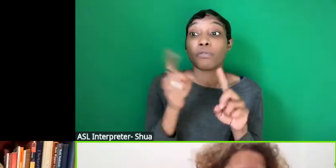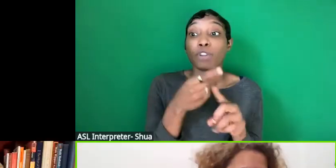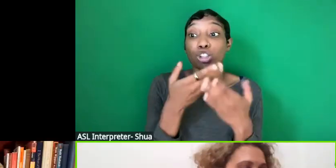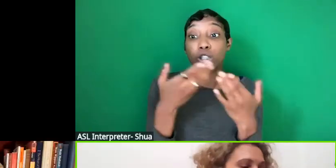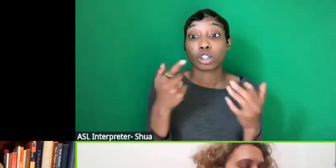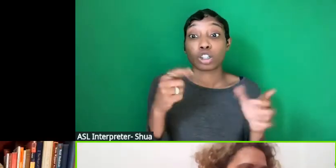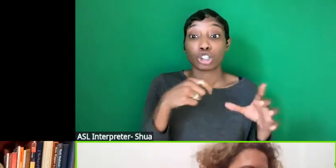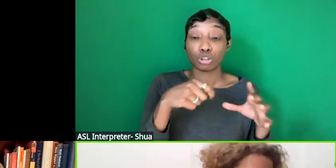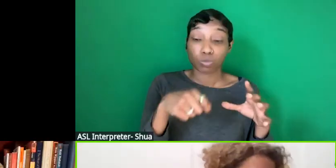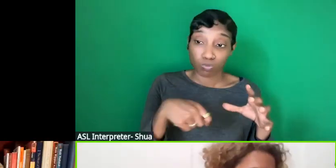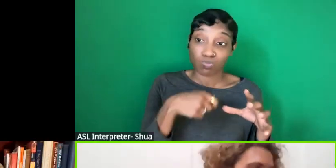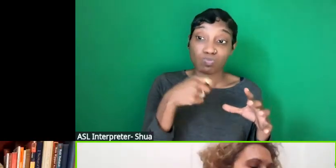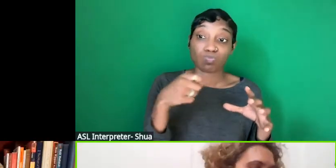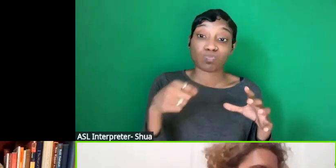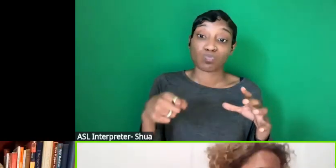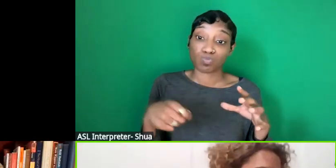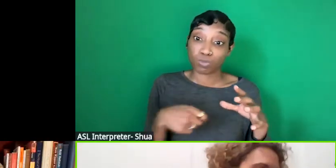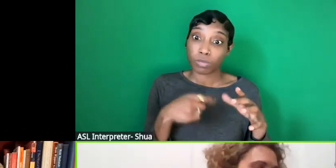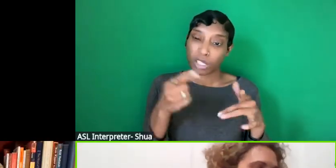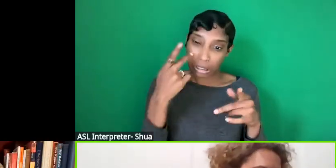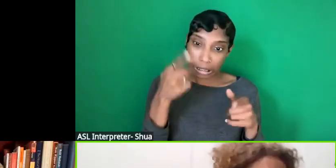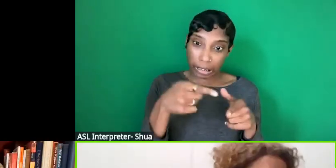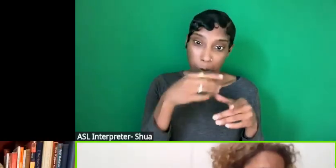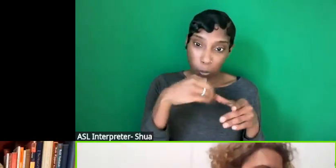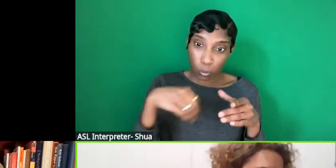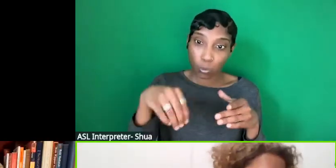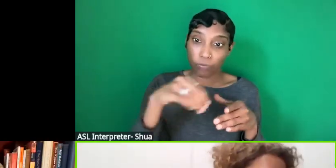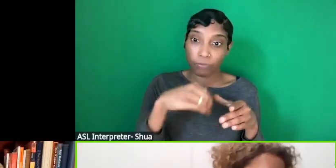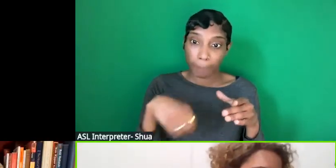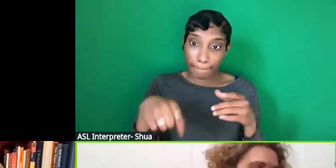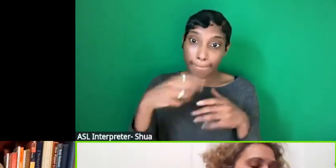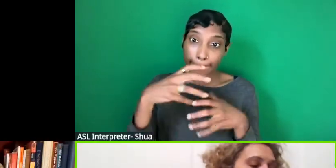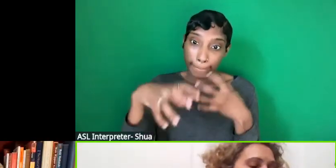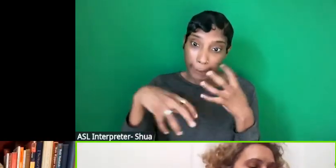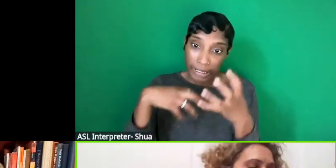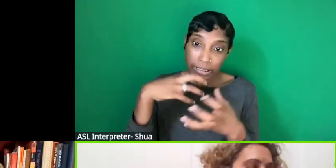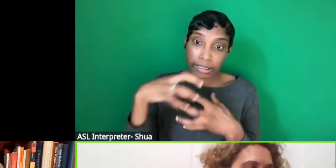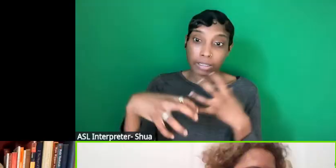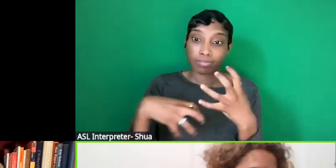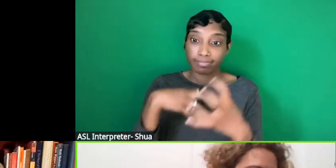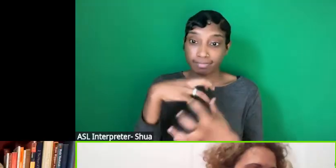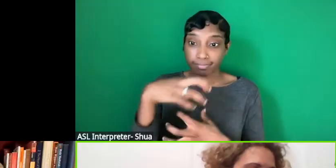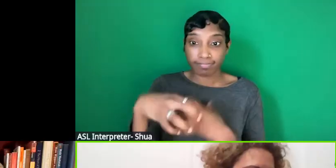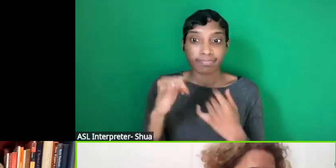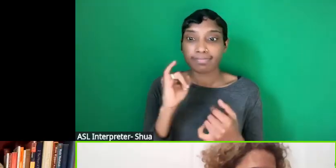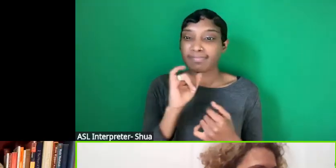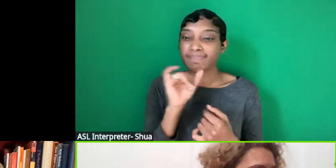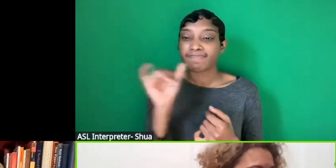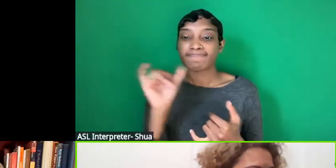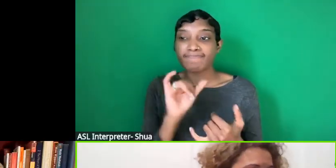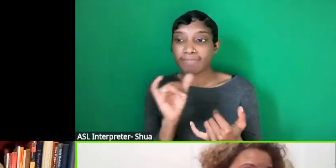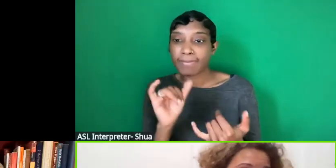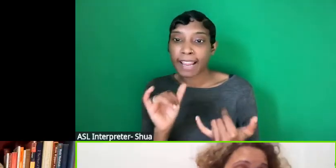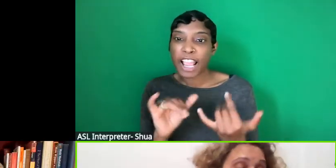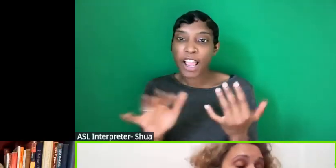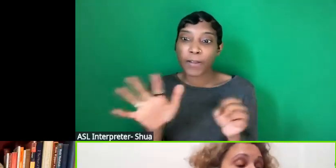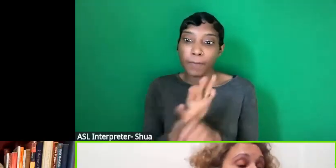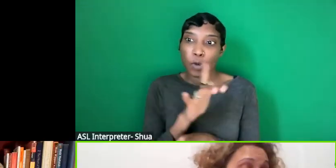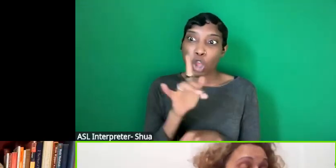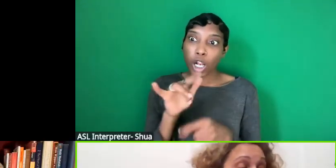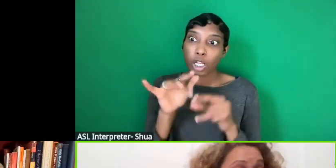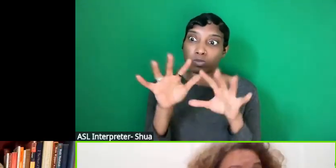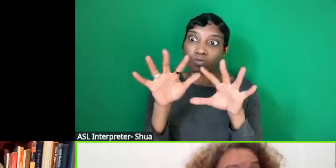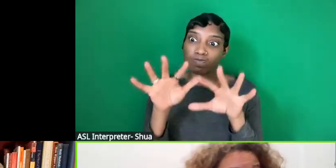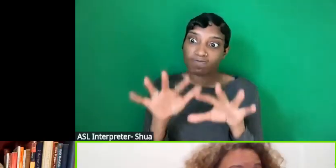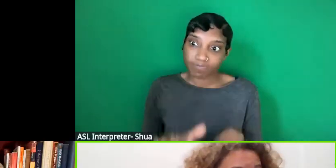the slurry is kind of moving around and mixed together and is not like totally settled on the bottom.